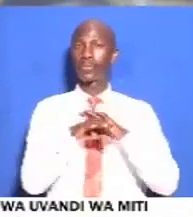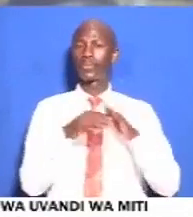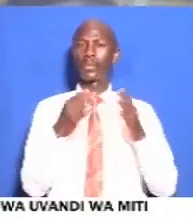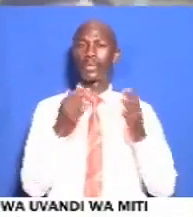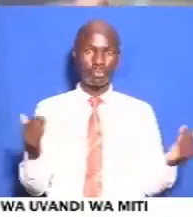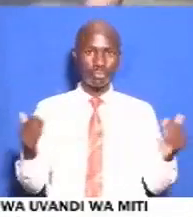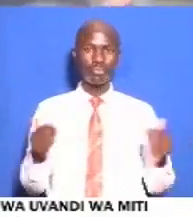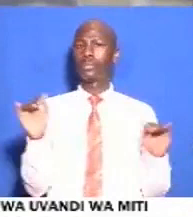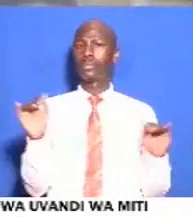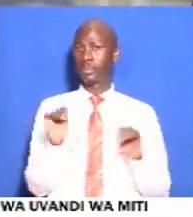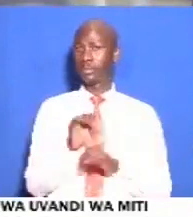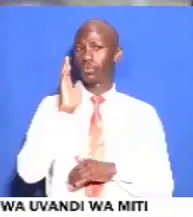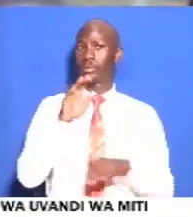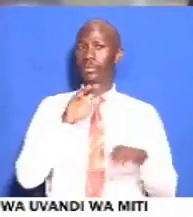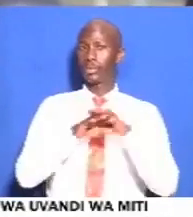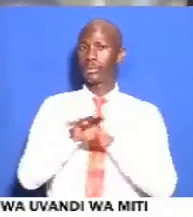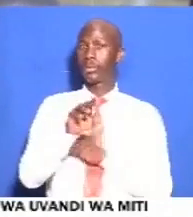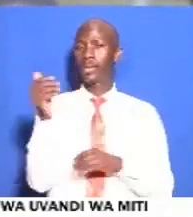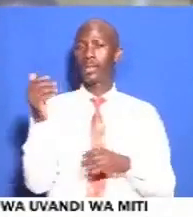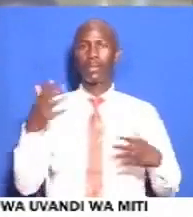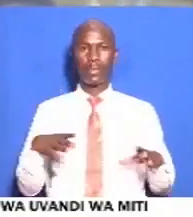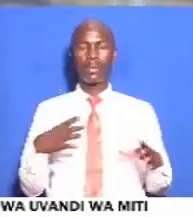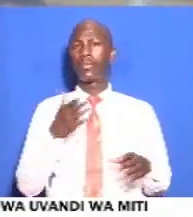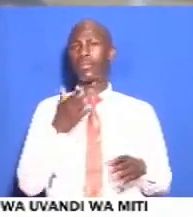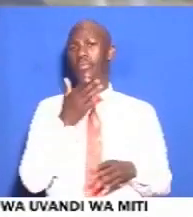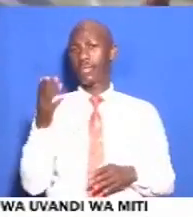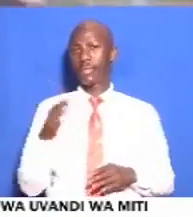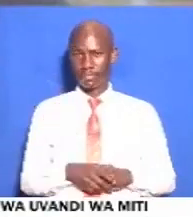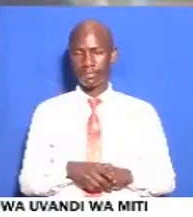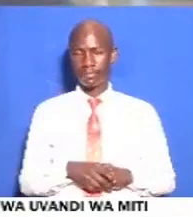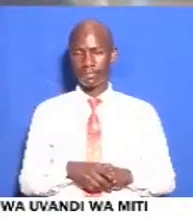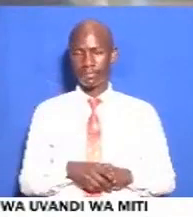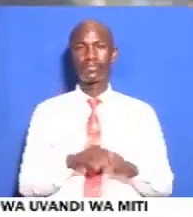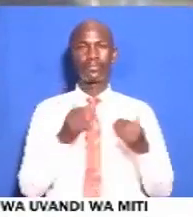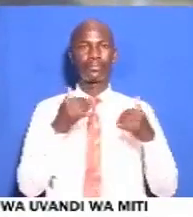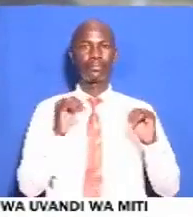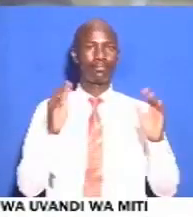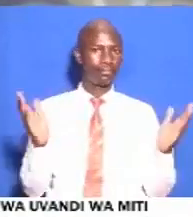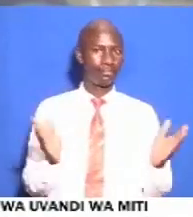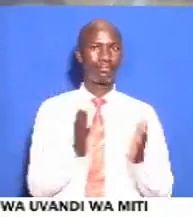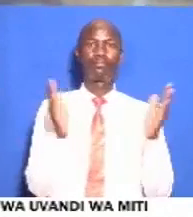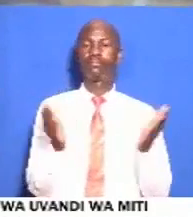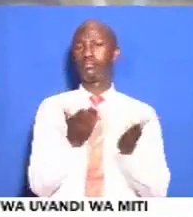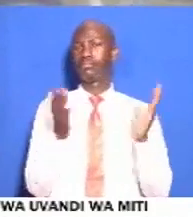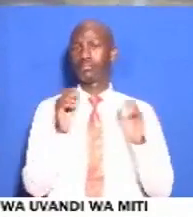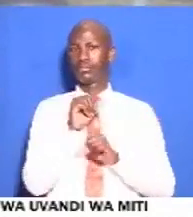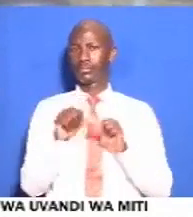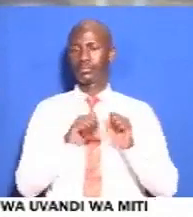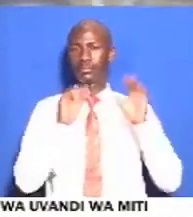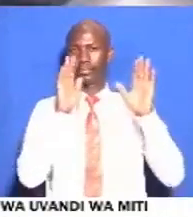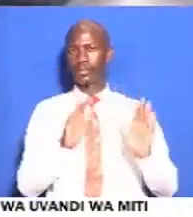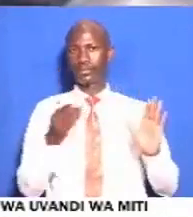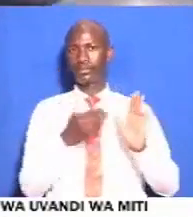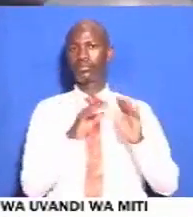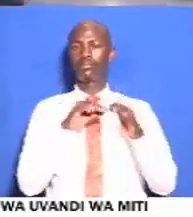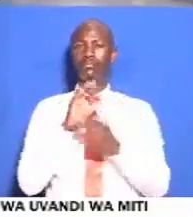pupils. We are also still going to the people ground just to try and enlighten them about the importance of these